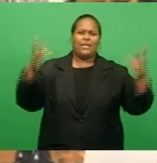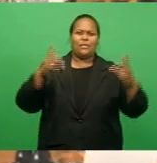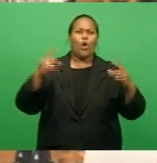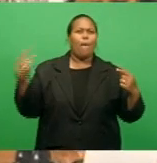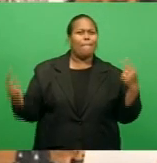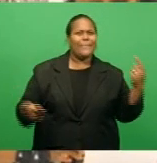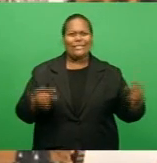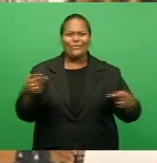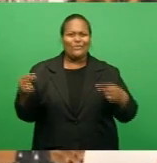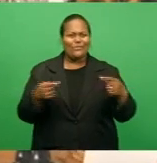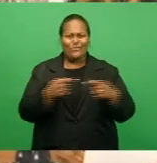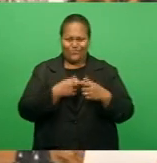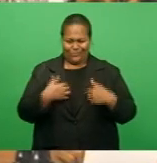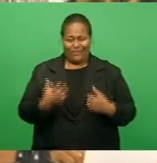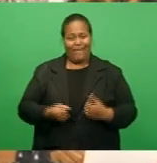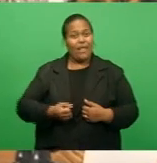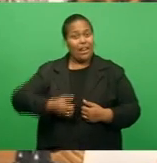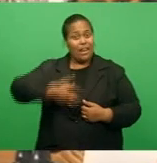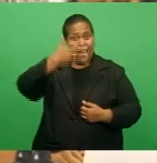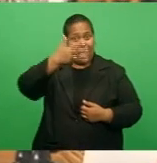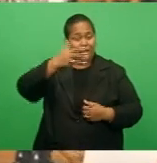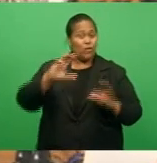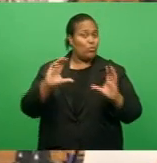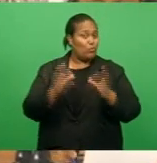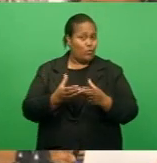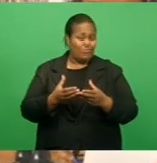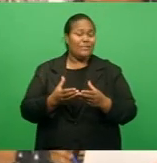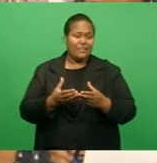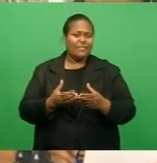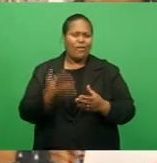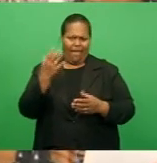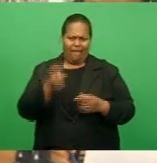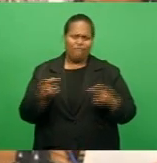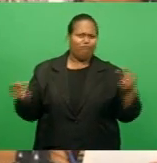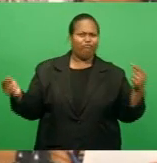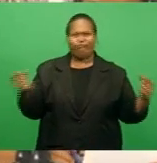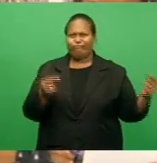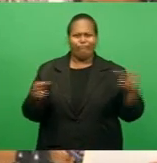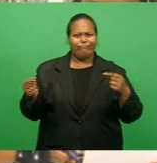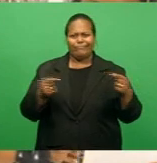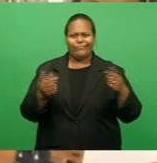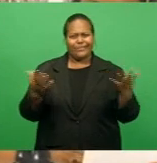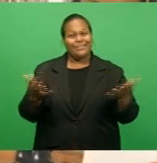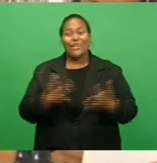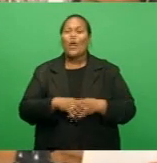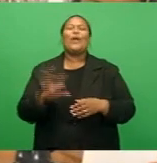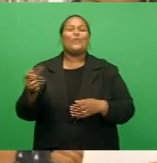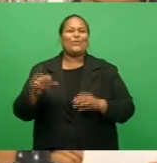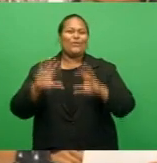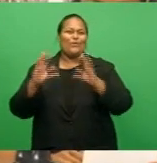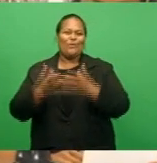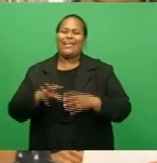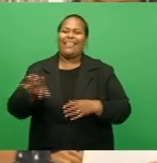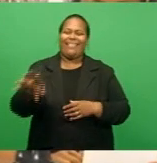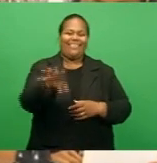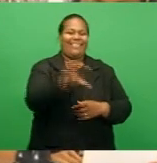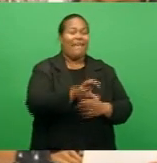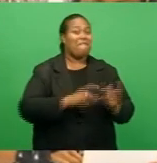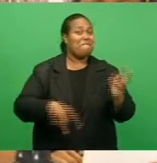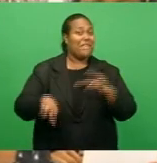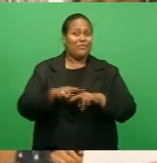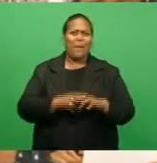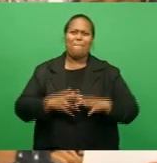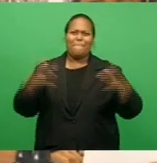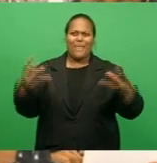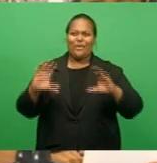We have more than 9 groups who are taking part in this competition from all over Fiji. Big groups are coming